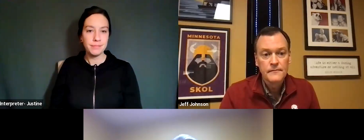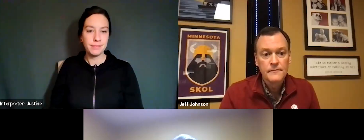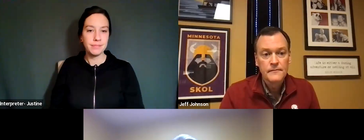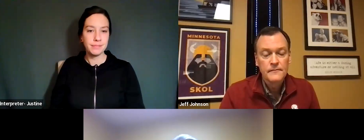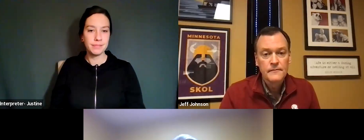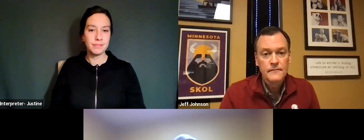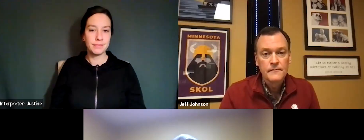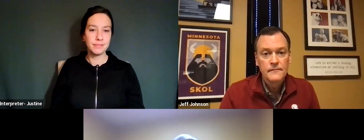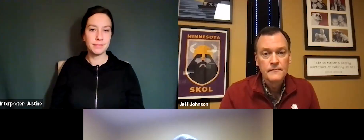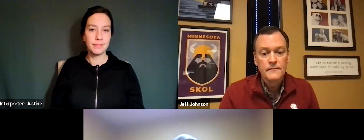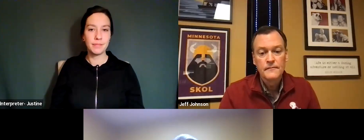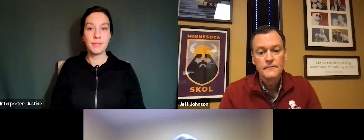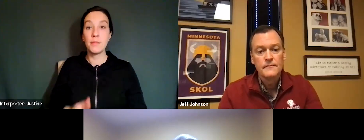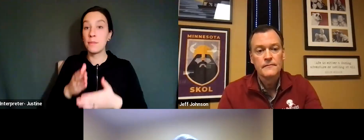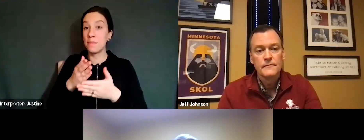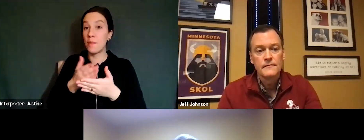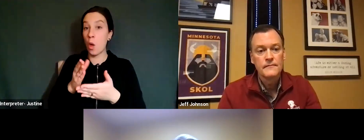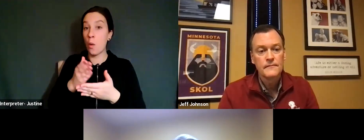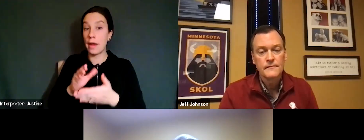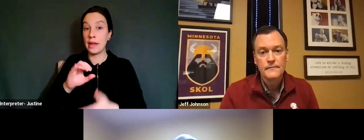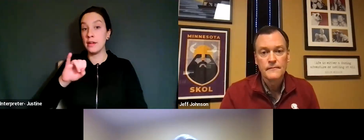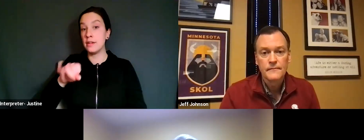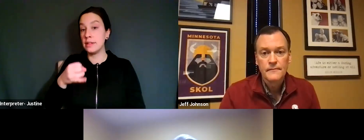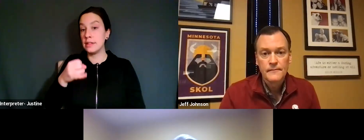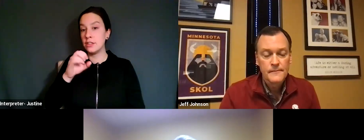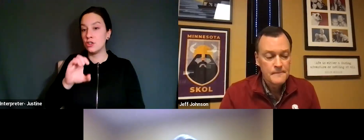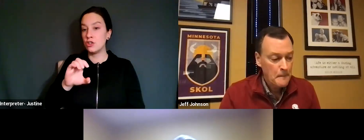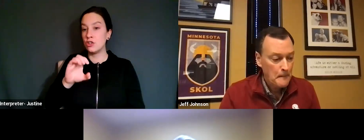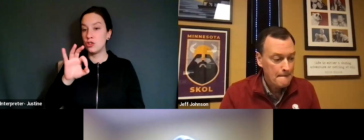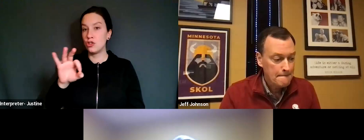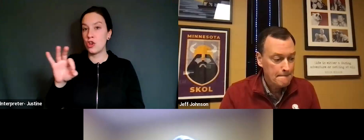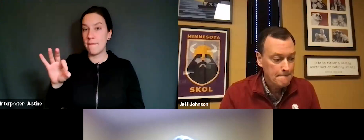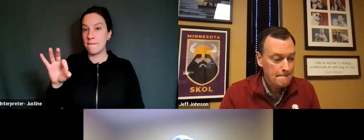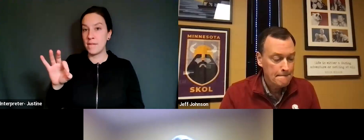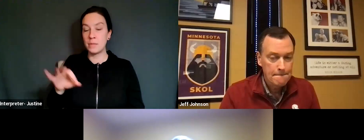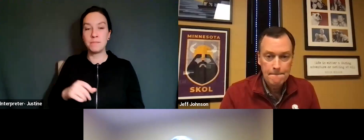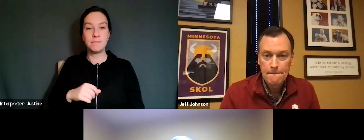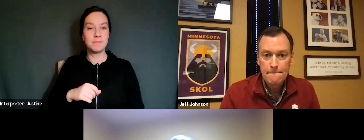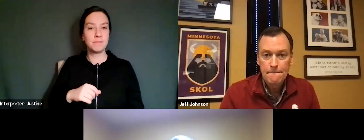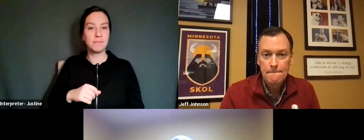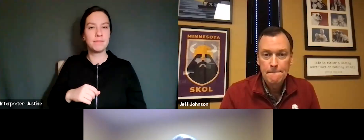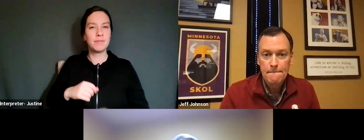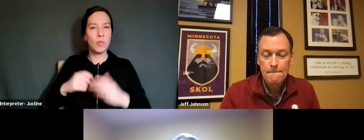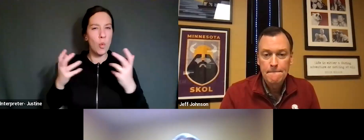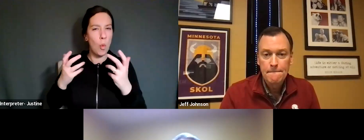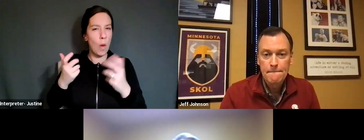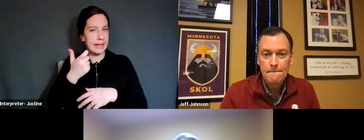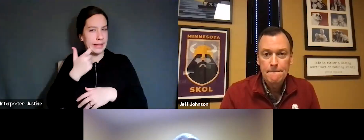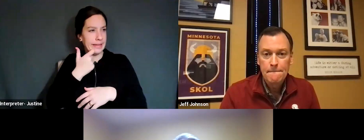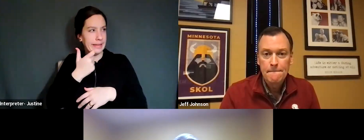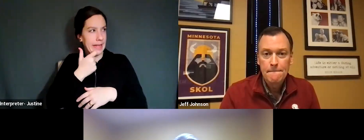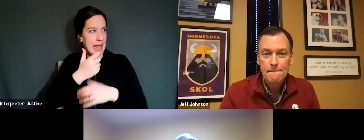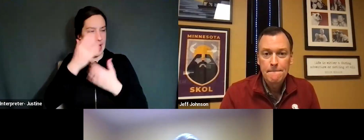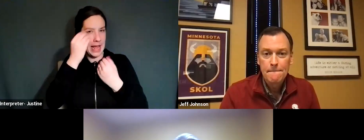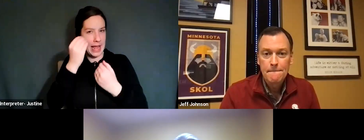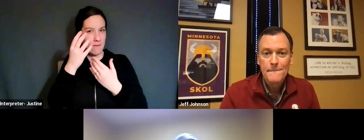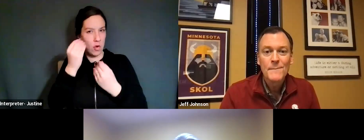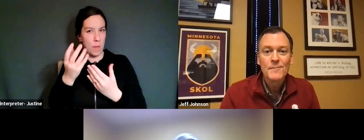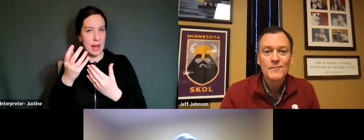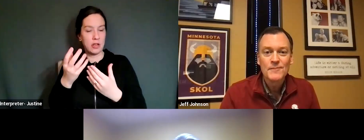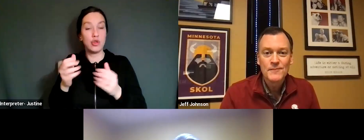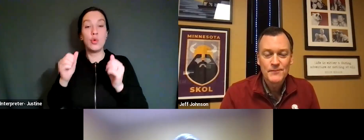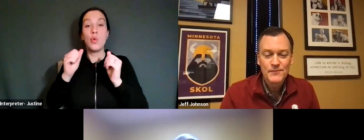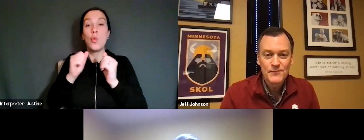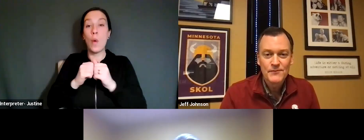All right, Jeff, what is the latest information on the study being done with the University of